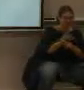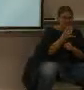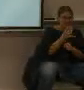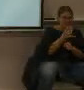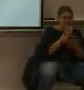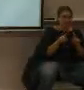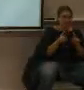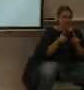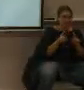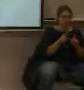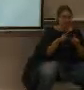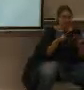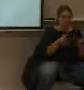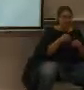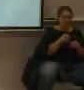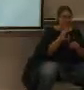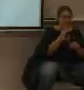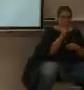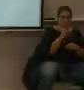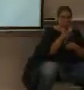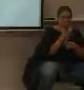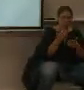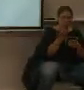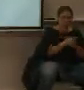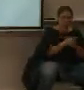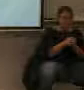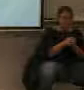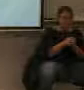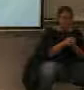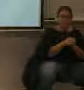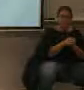light, but suspended in the water you don't have much.